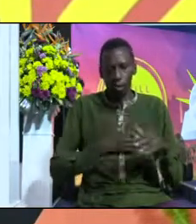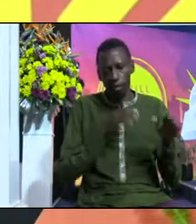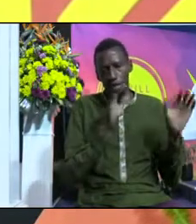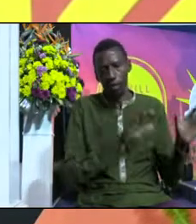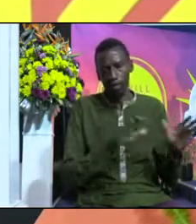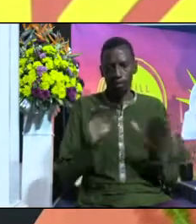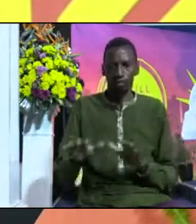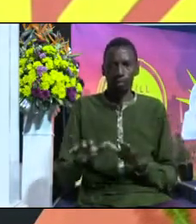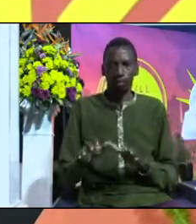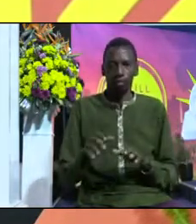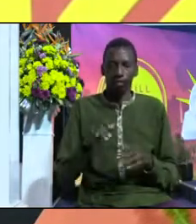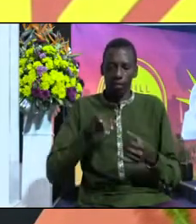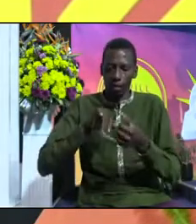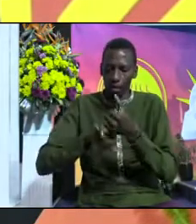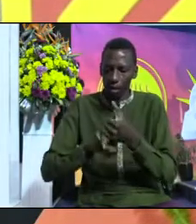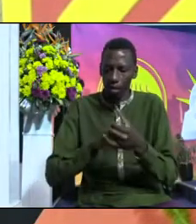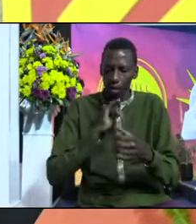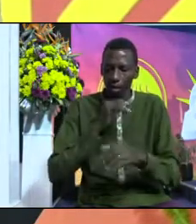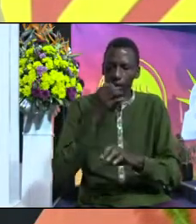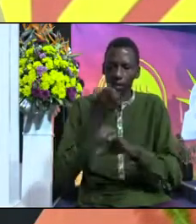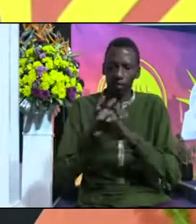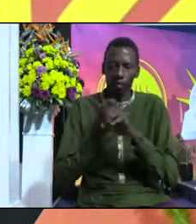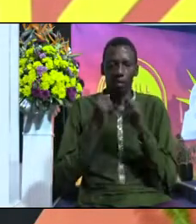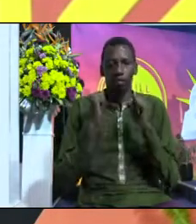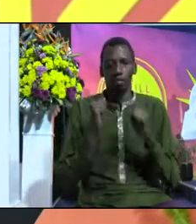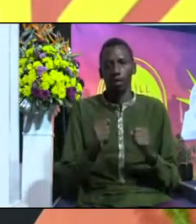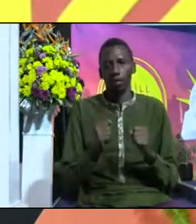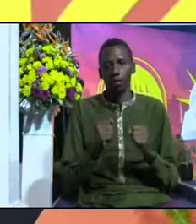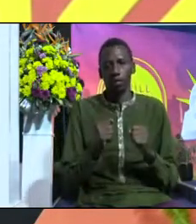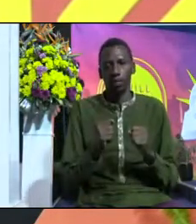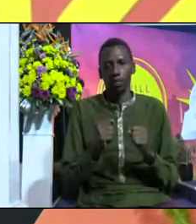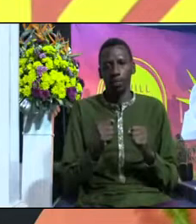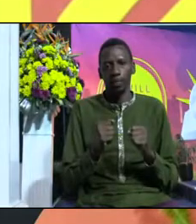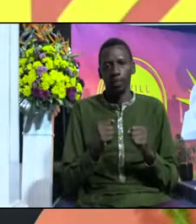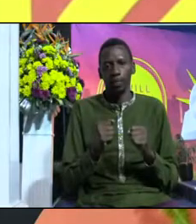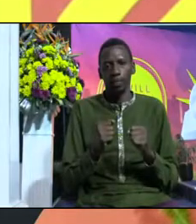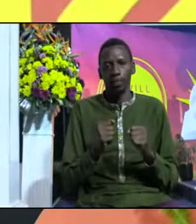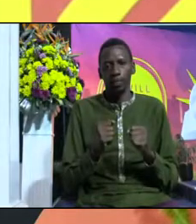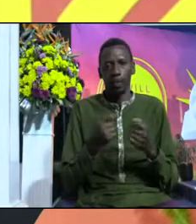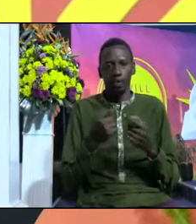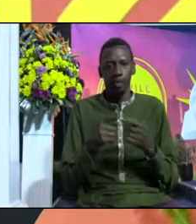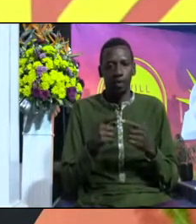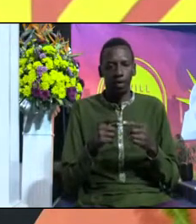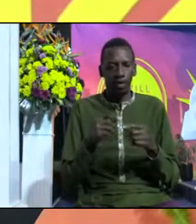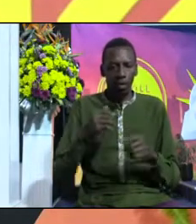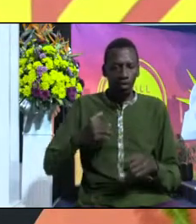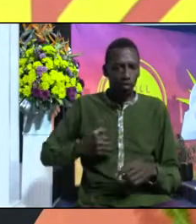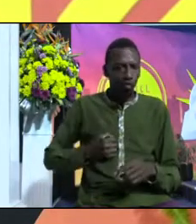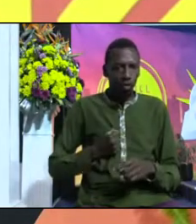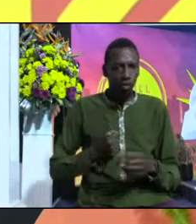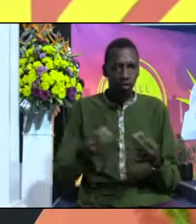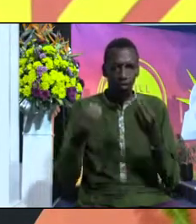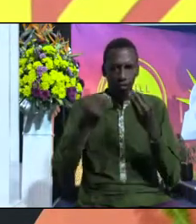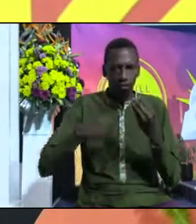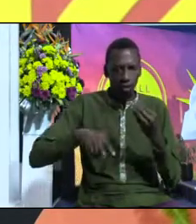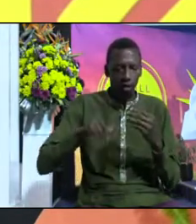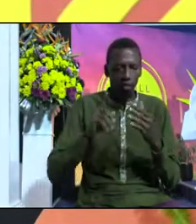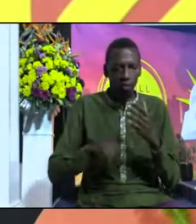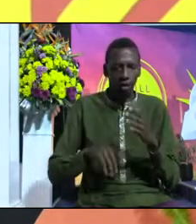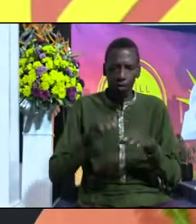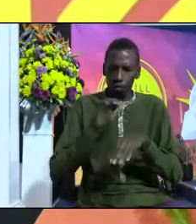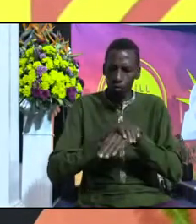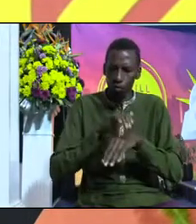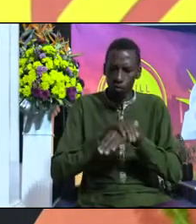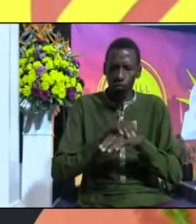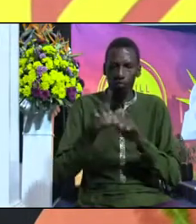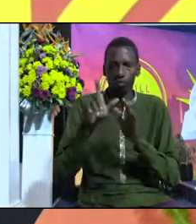work, and it requires hard work. But then look what else Joseph teaches us. Some good